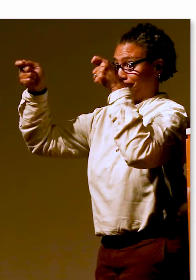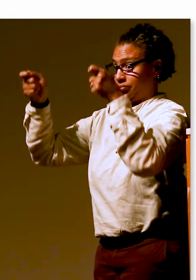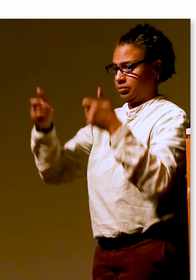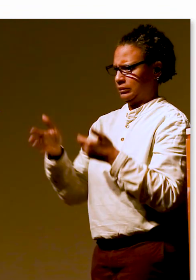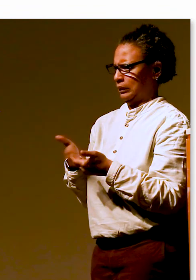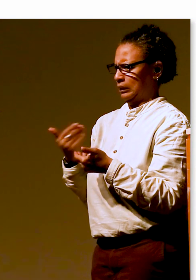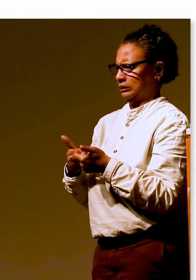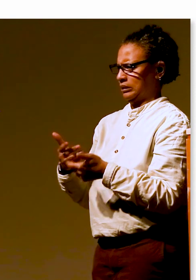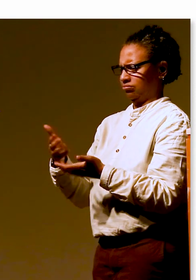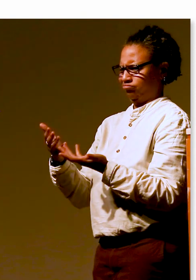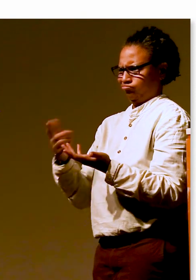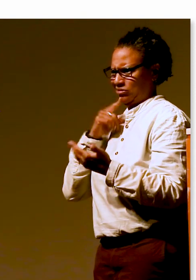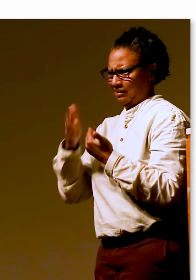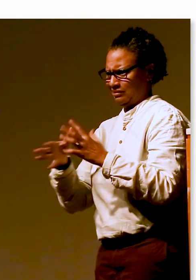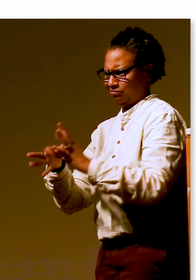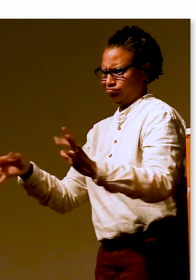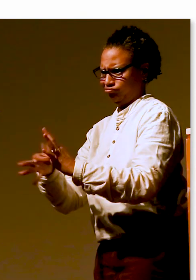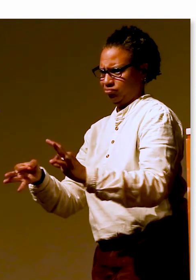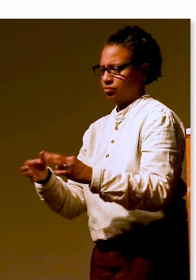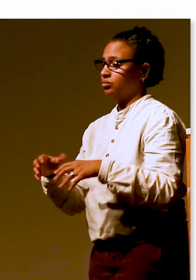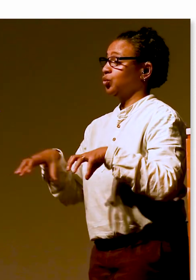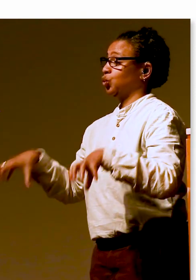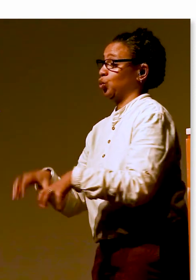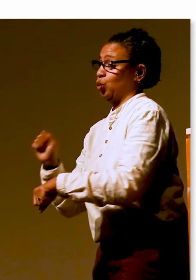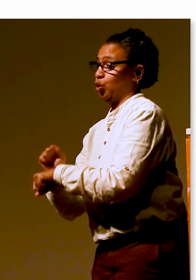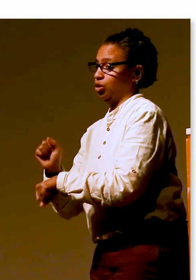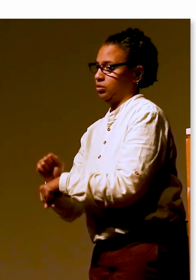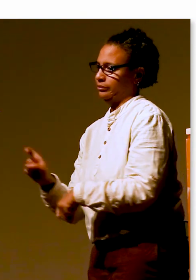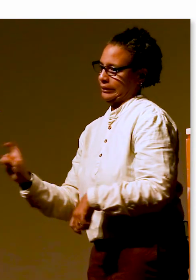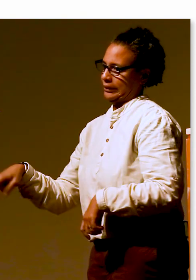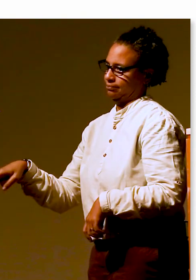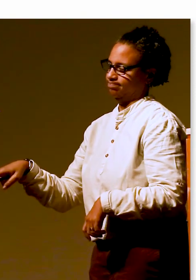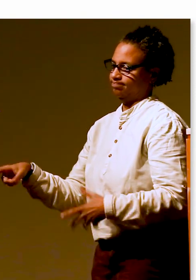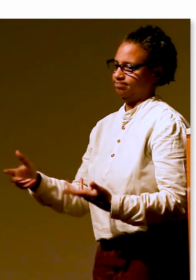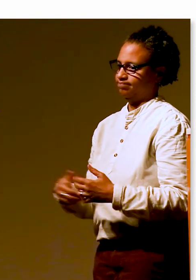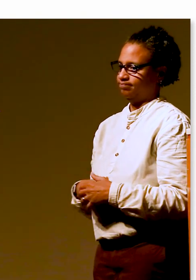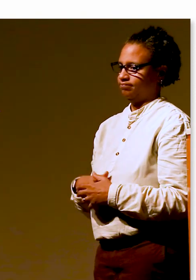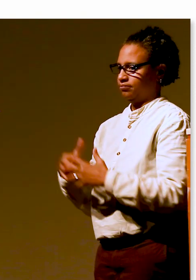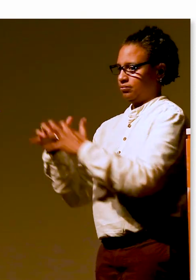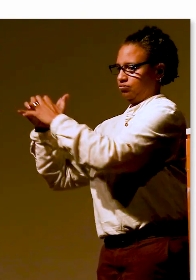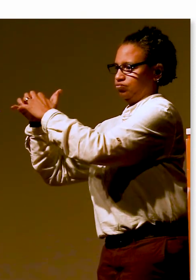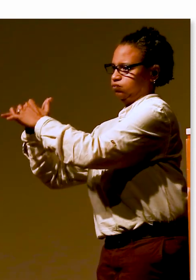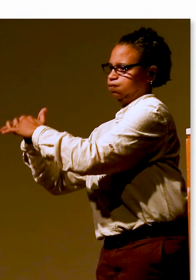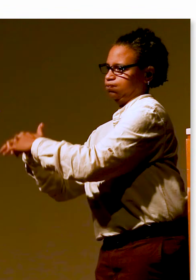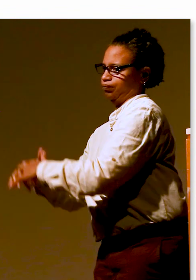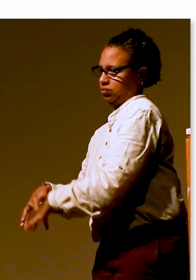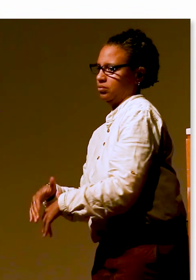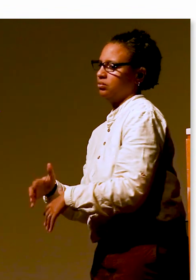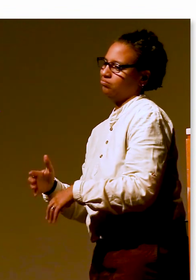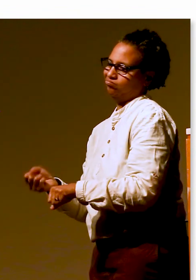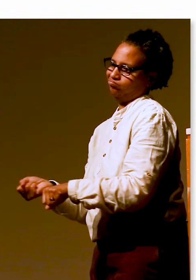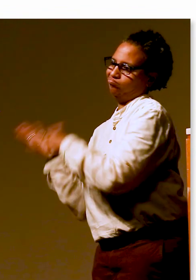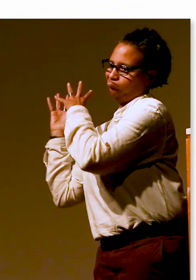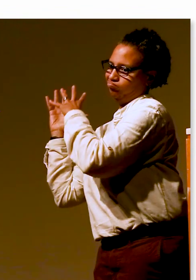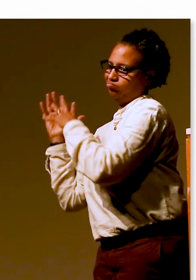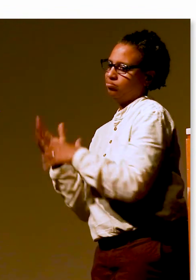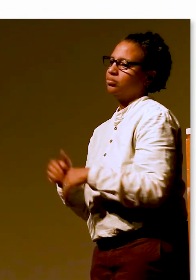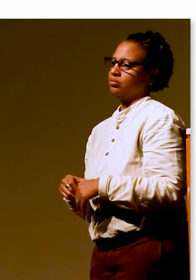it's equally important to think about how we're going to work to deconstruct that, how we can each take it on in ourselves within